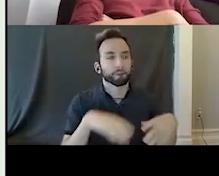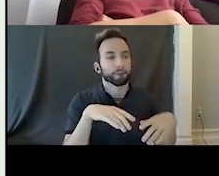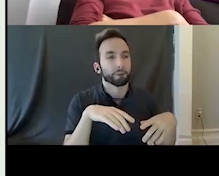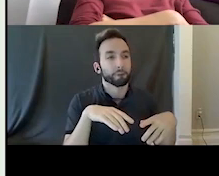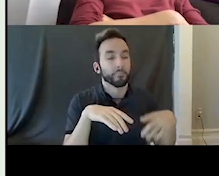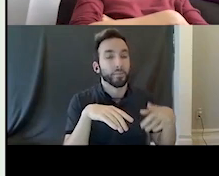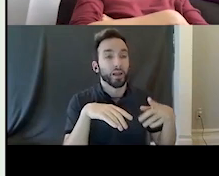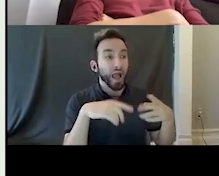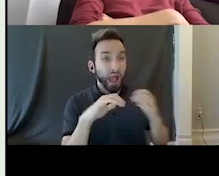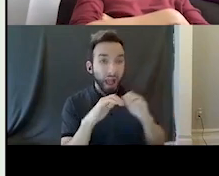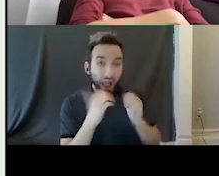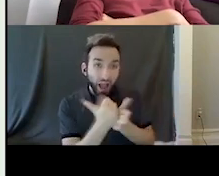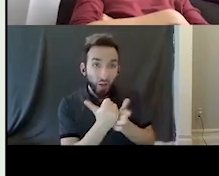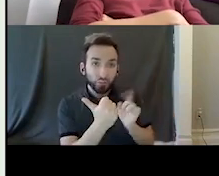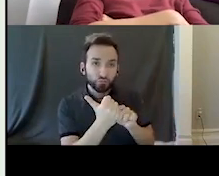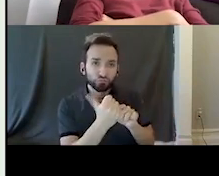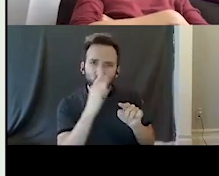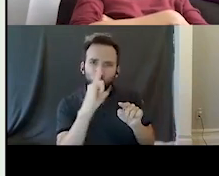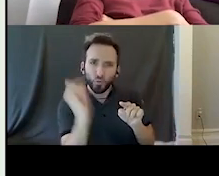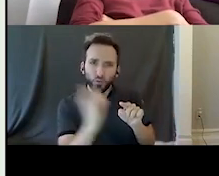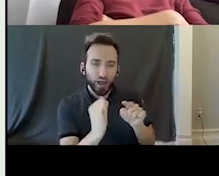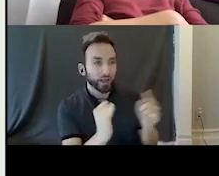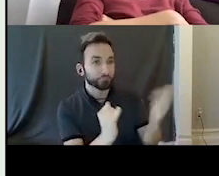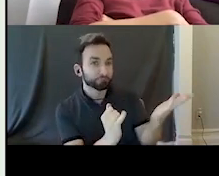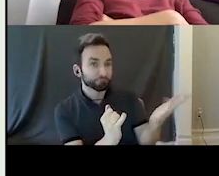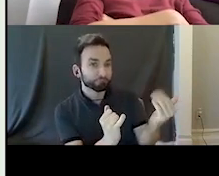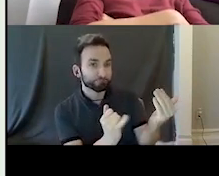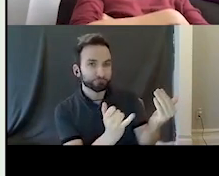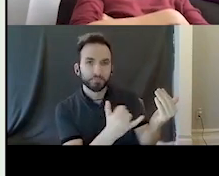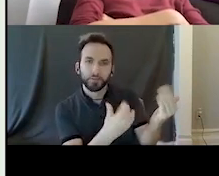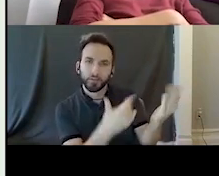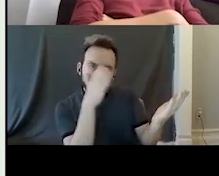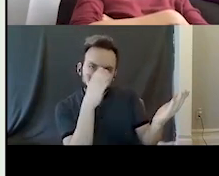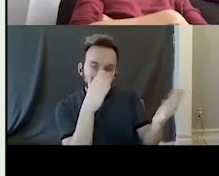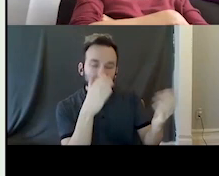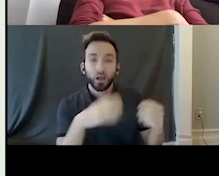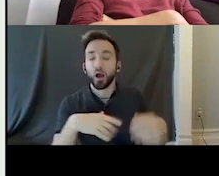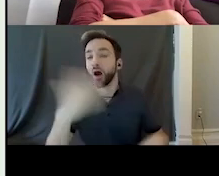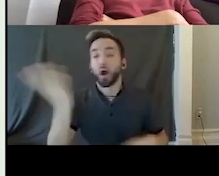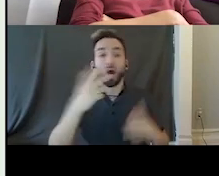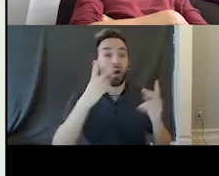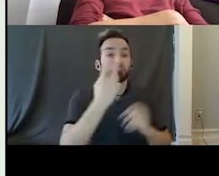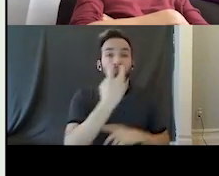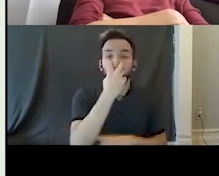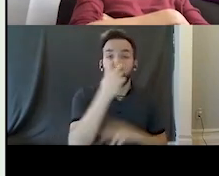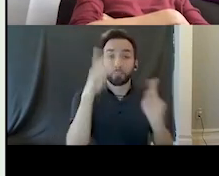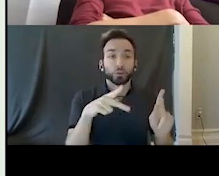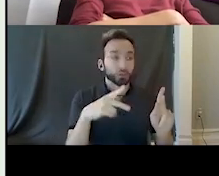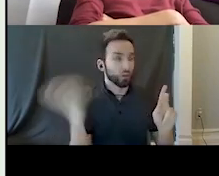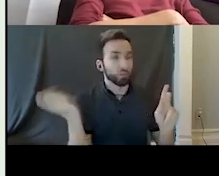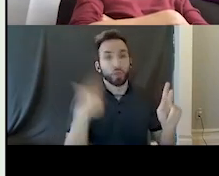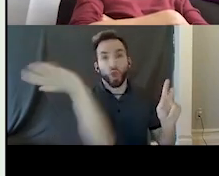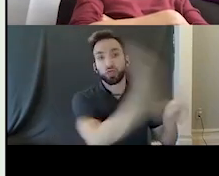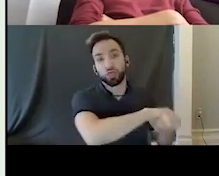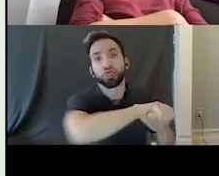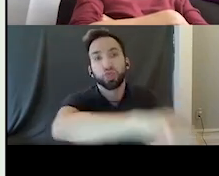a way to guide somebody who can't see. Don't necessarily pull the person's arm, don't necessarily push that person, and you're not